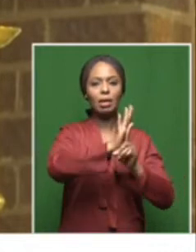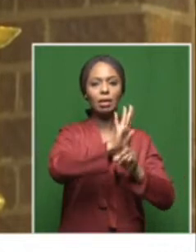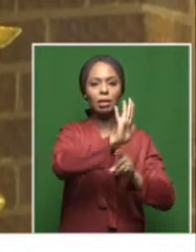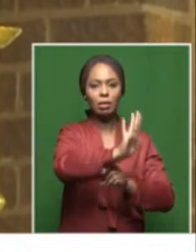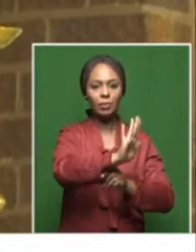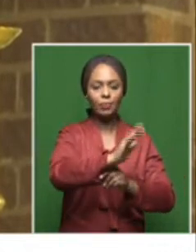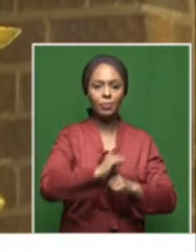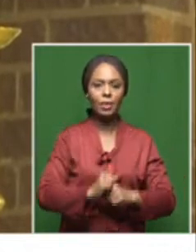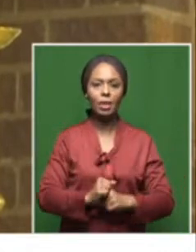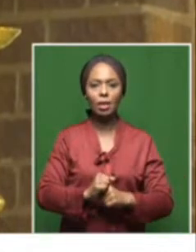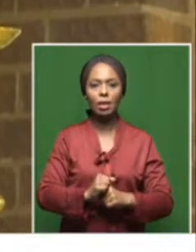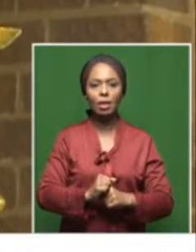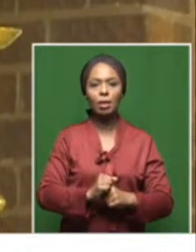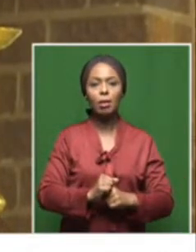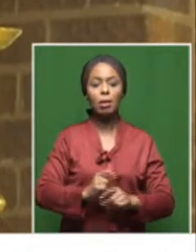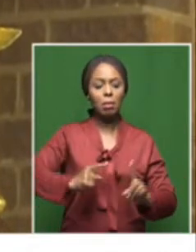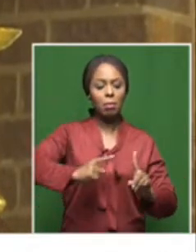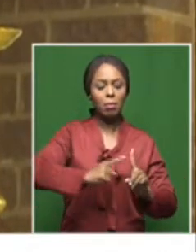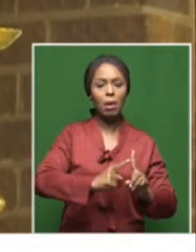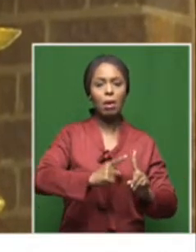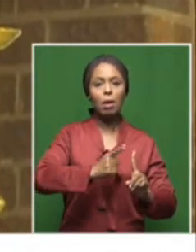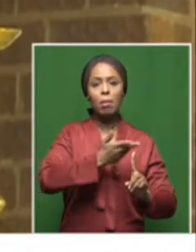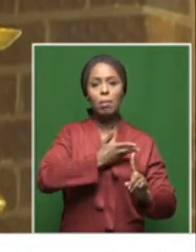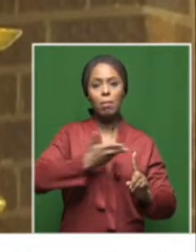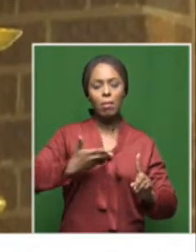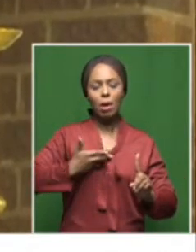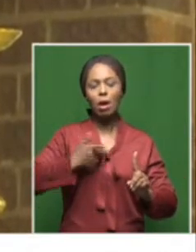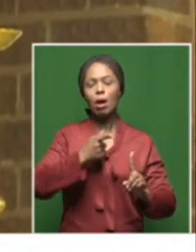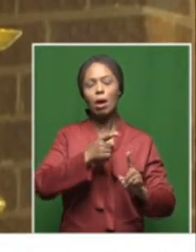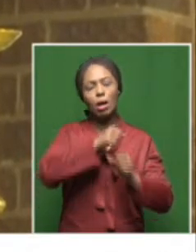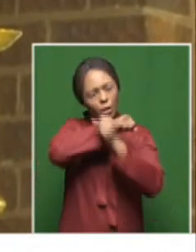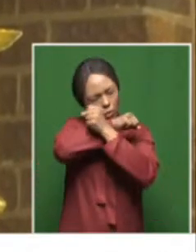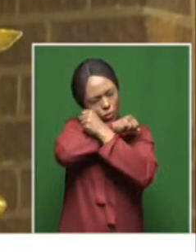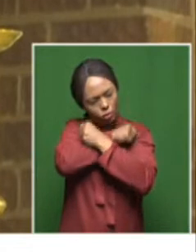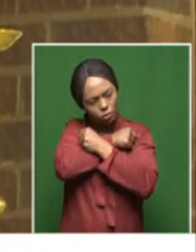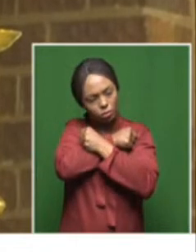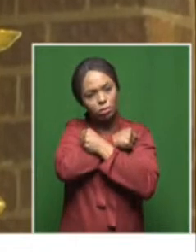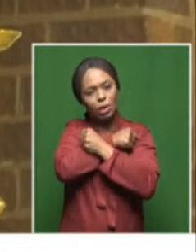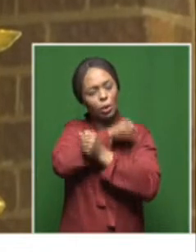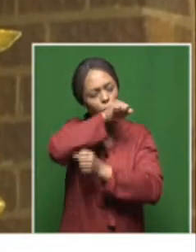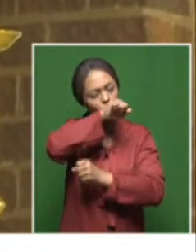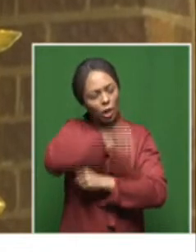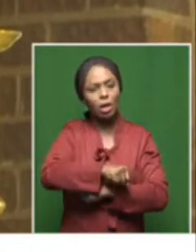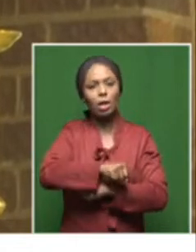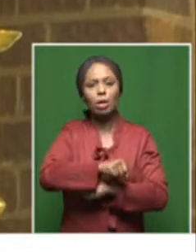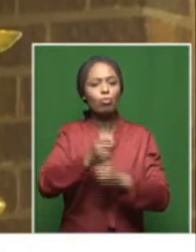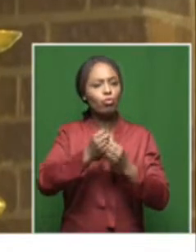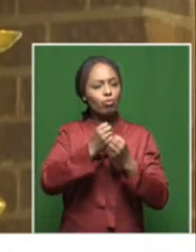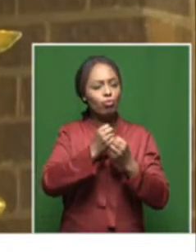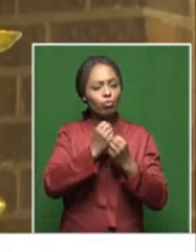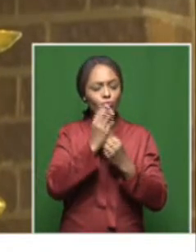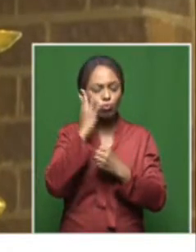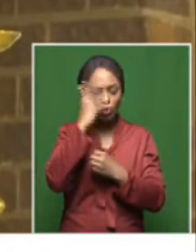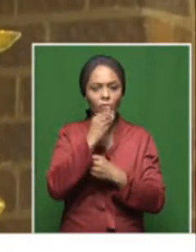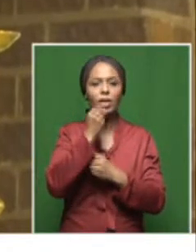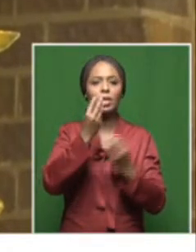Ma loved beautiful things and lived her life in full